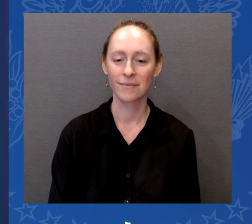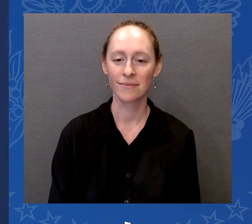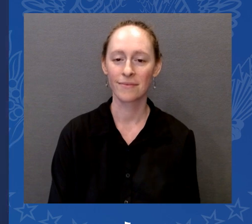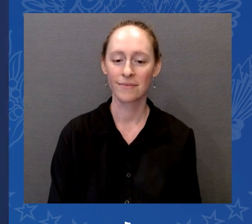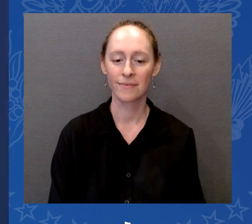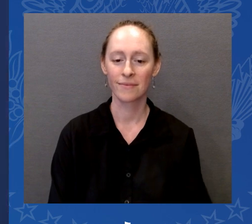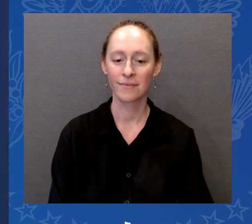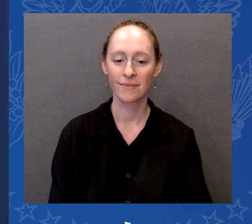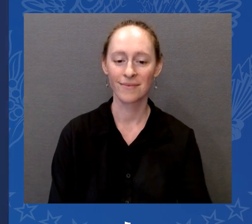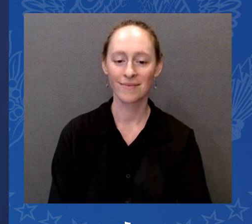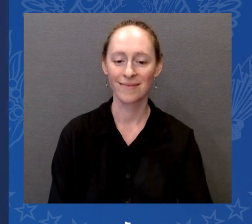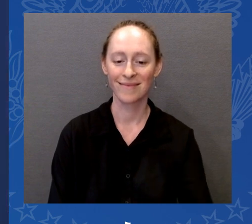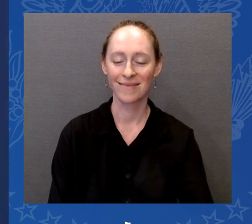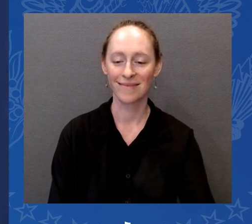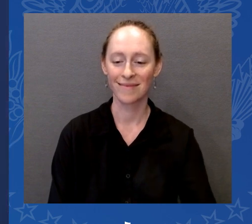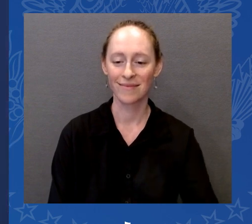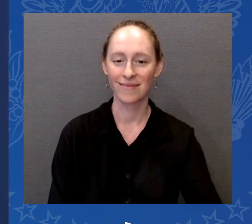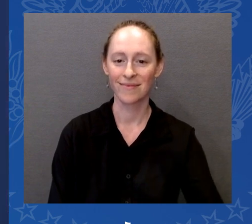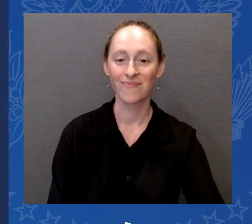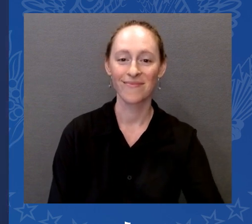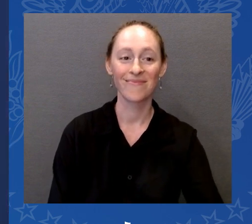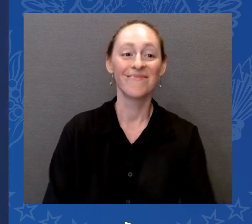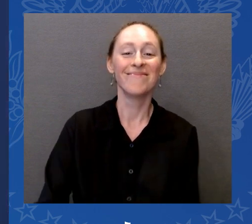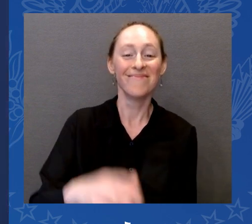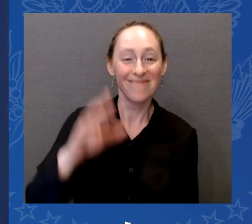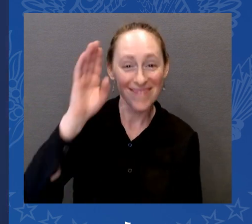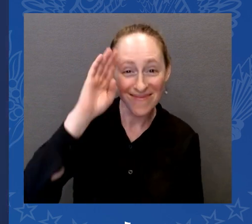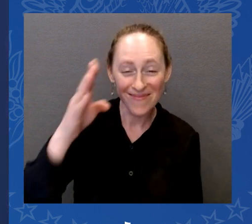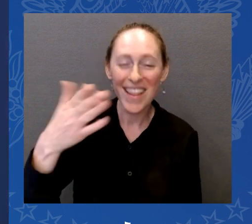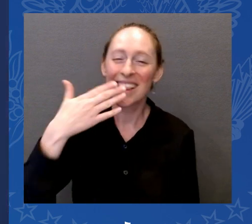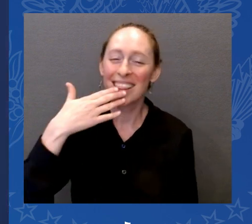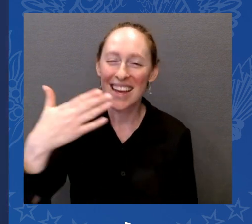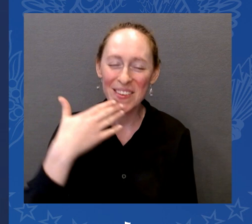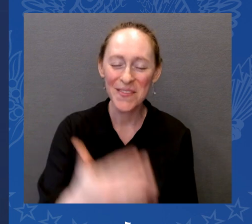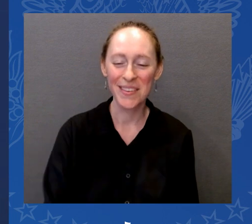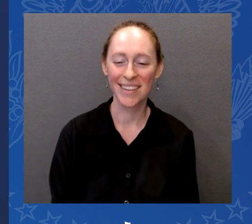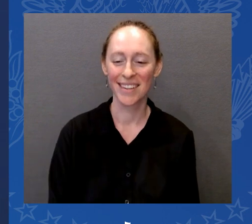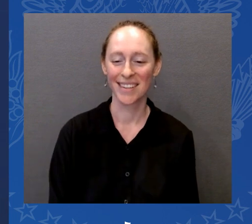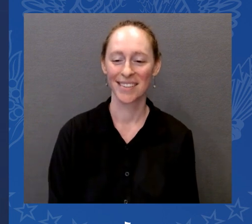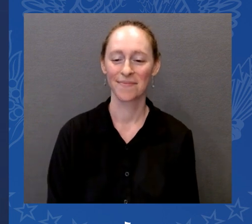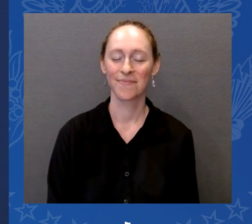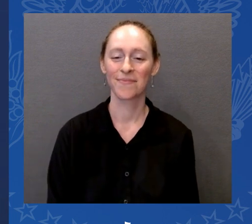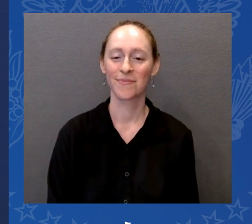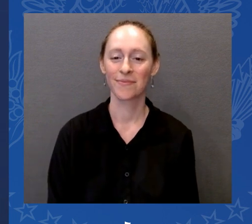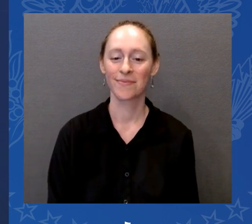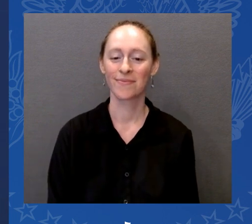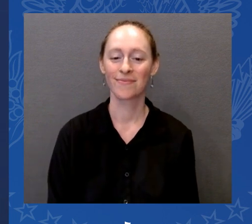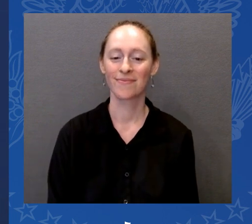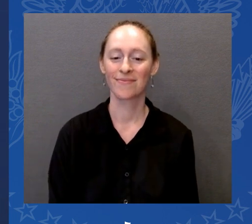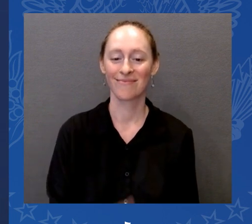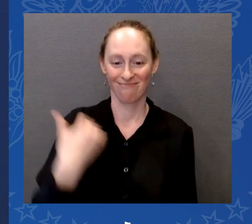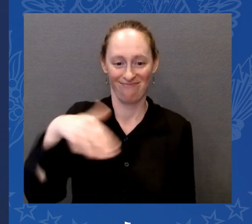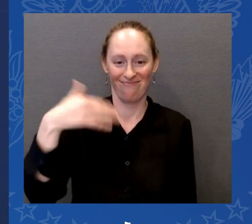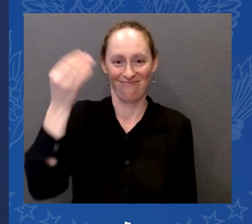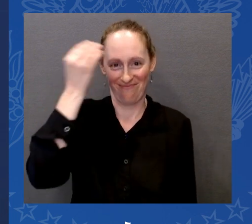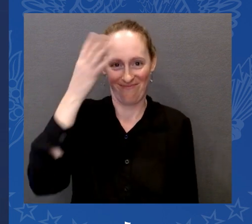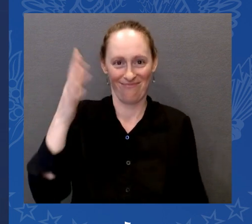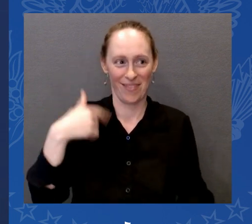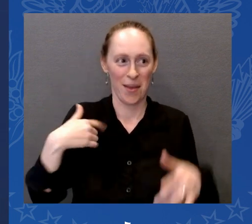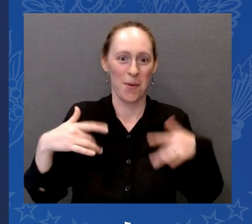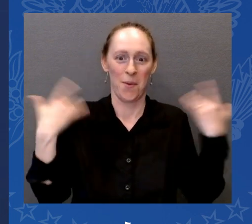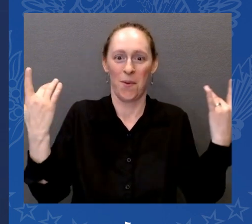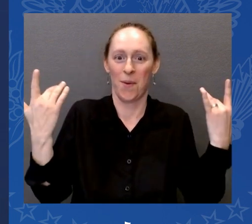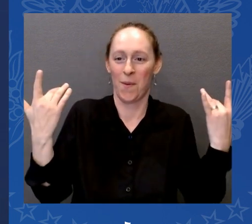Thank you, everyone. Thank you, thank you. It is such an honor to be here. I can't believe this, but here I